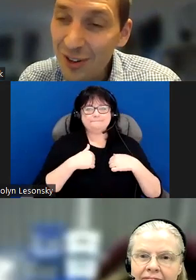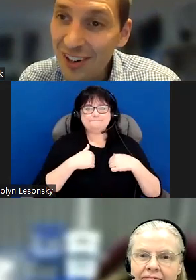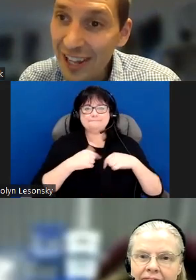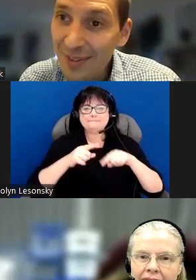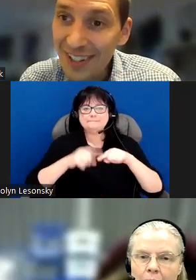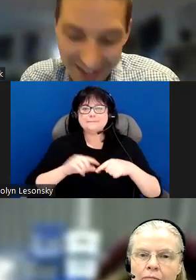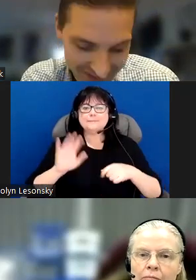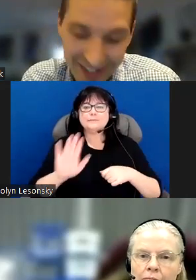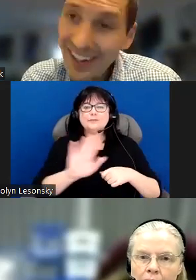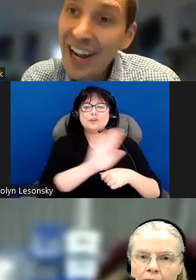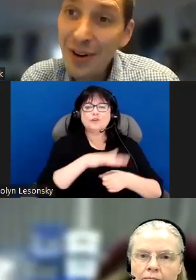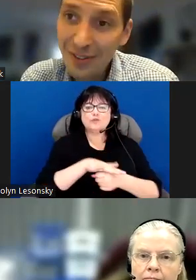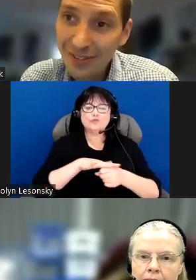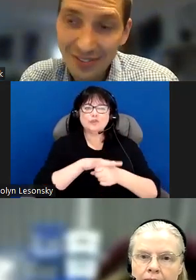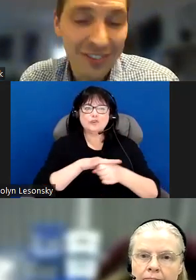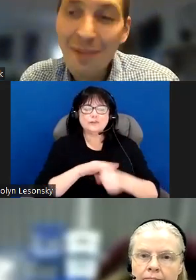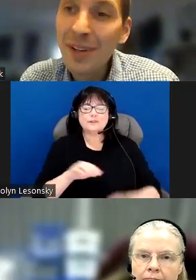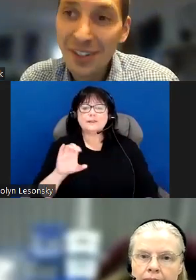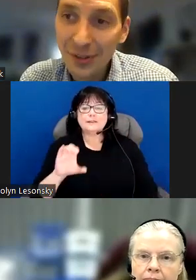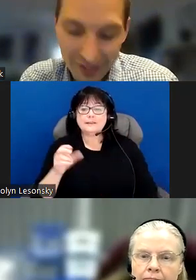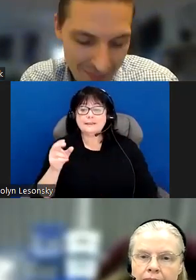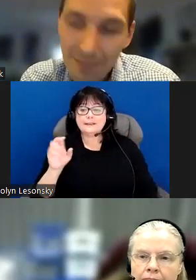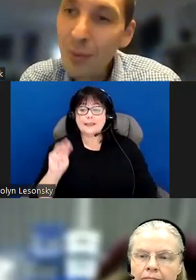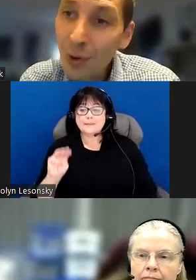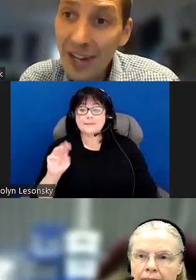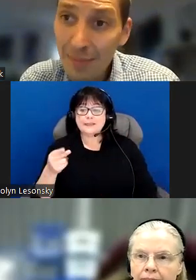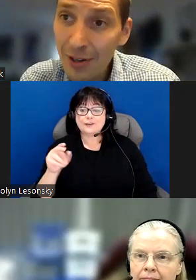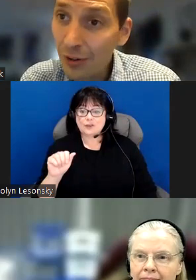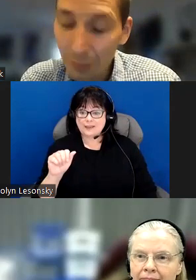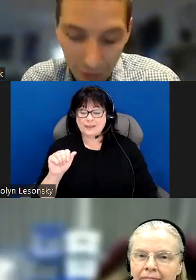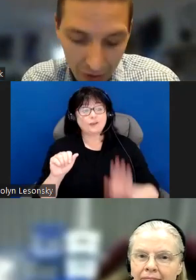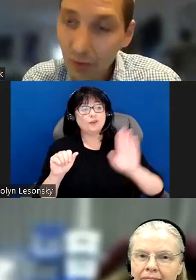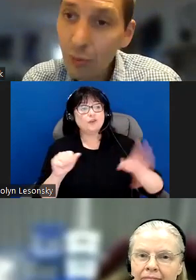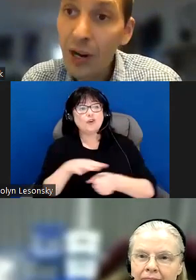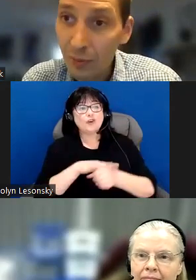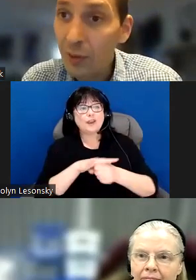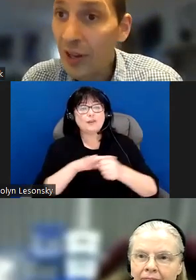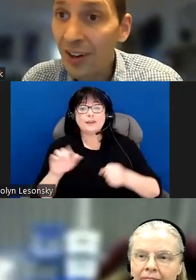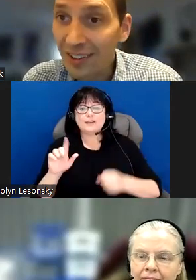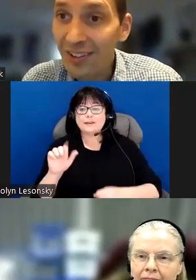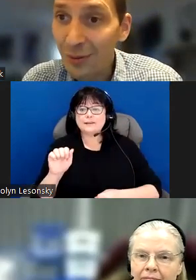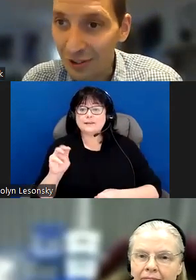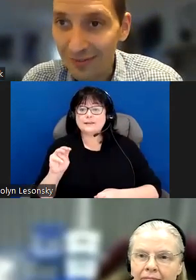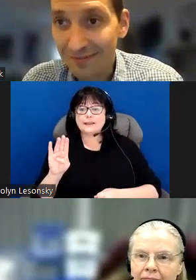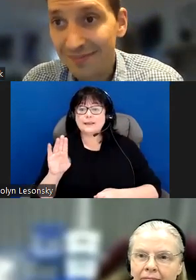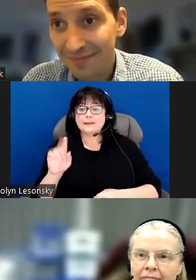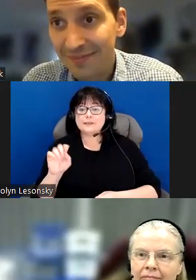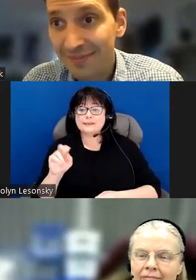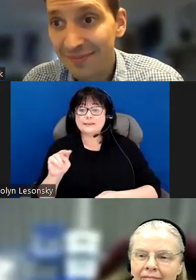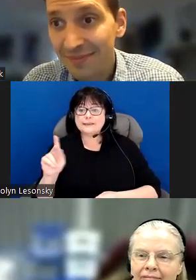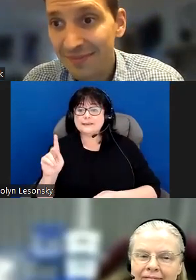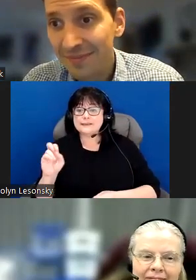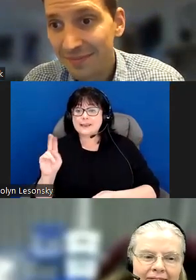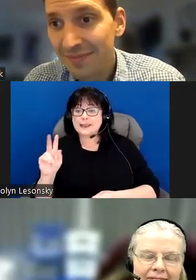specifically CMHA Lambton, Kent. However, send me a note. I'll be more than happy to explore throughout with my colleagues in the region.